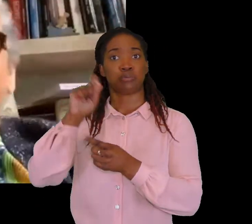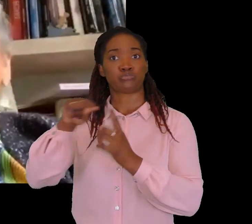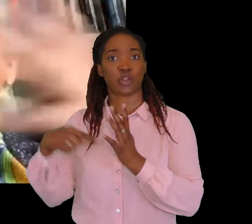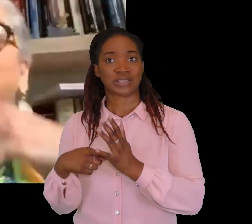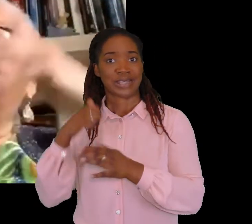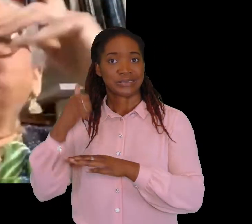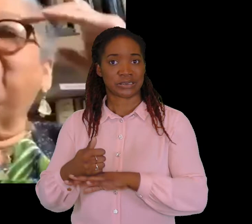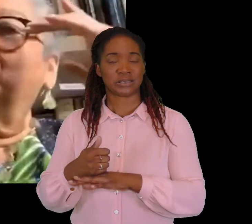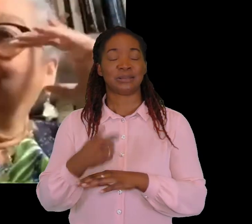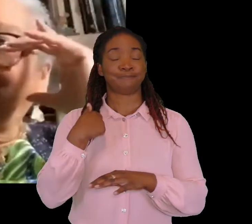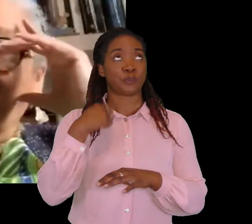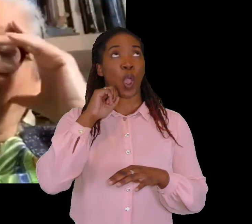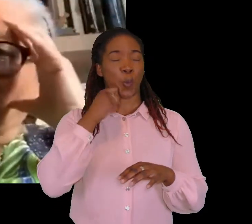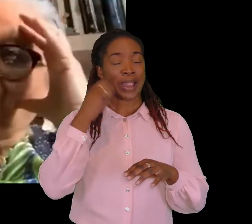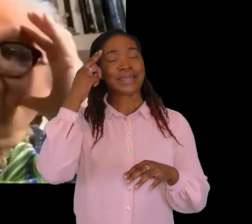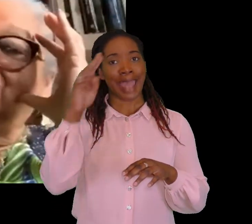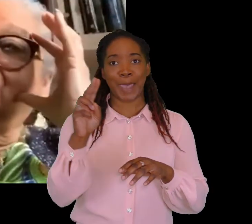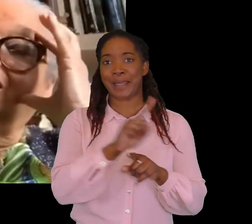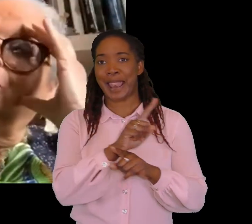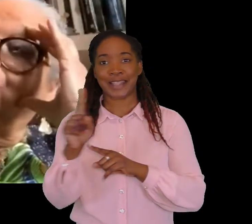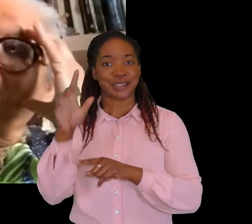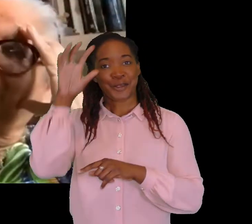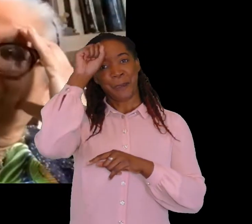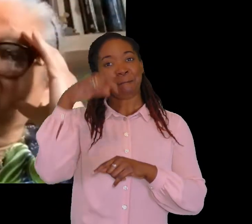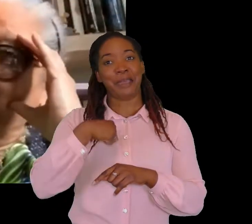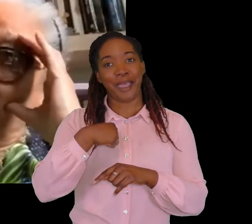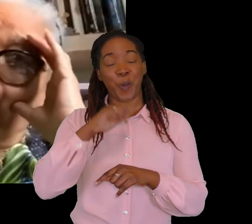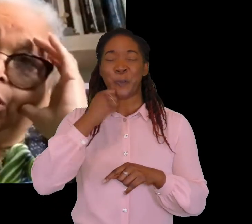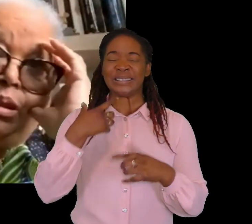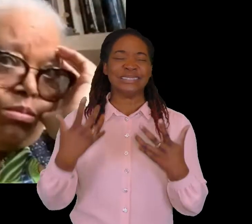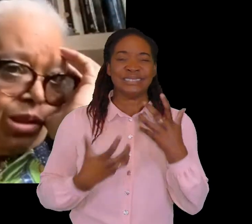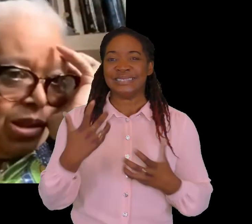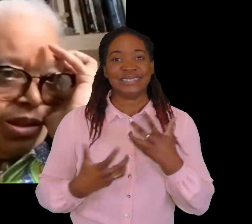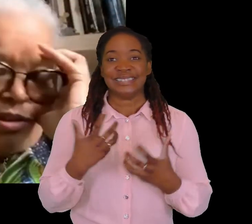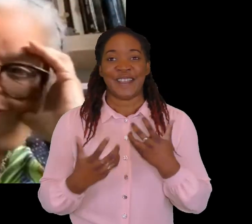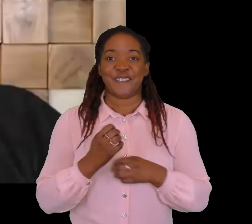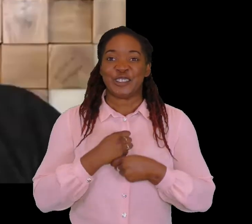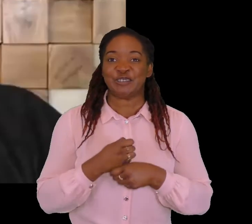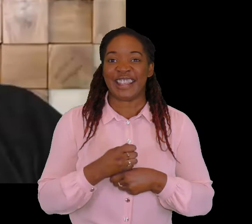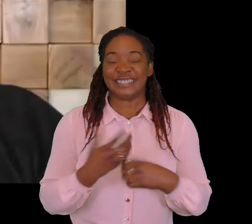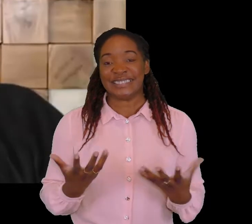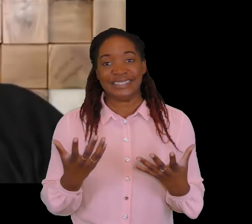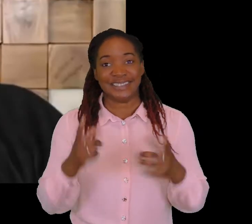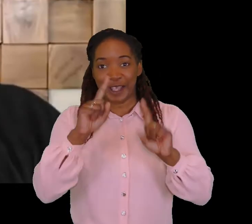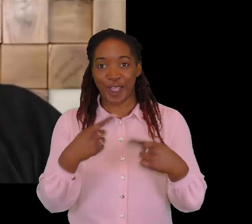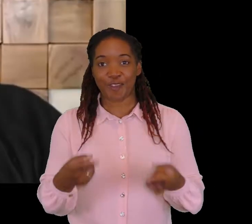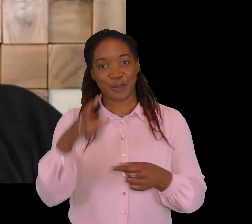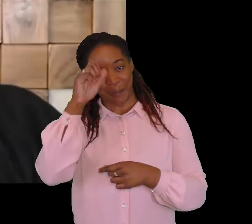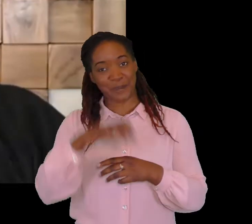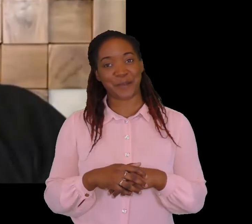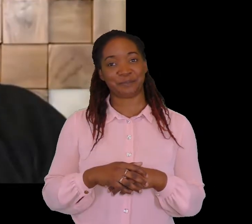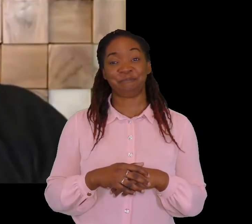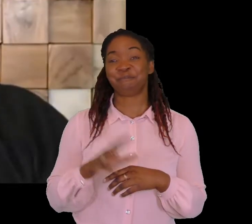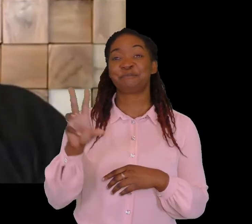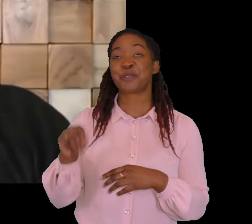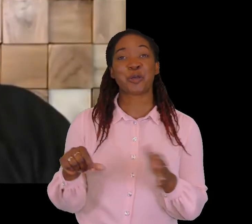The name, I'll scream the name out later, and she'll kill me because I can't remember. No problem.